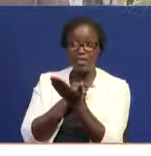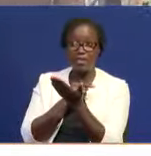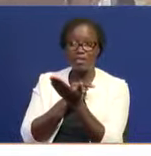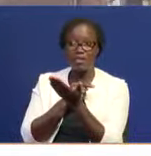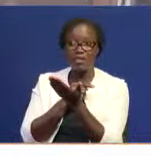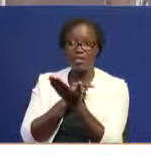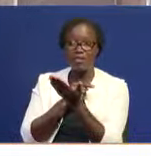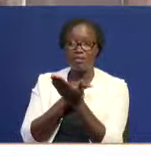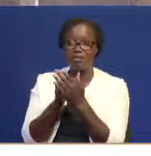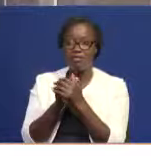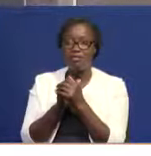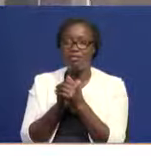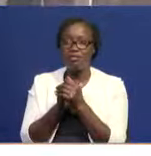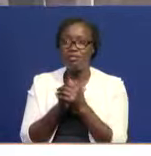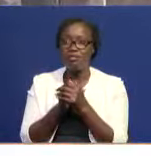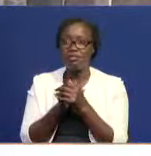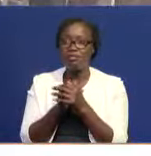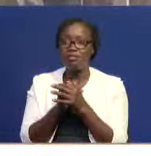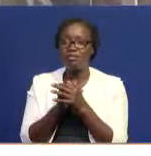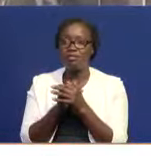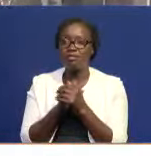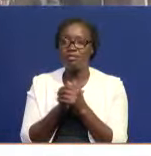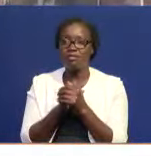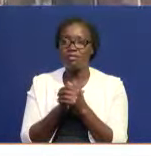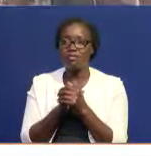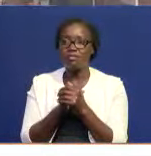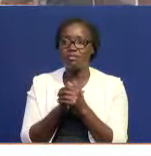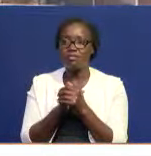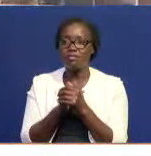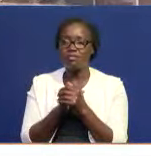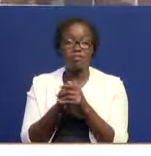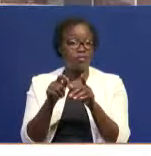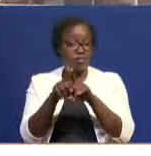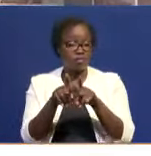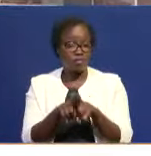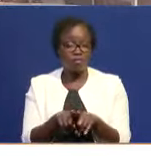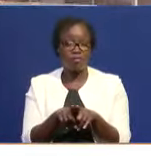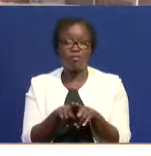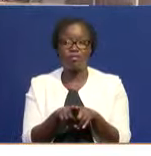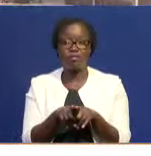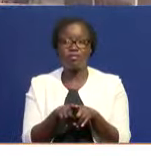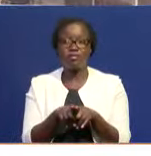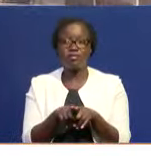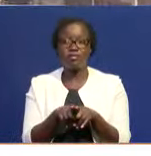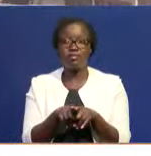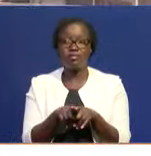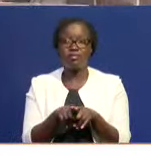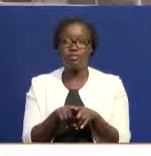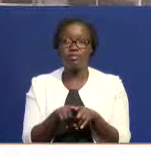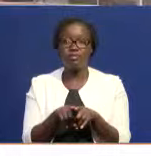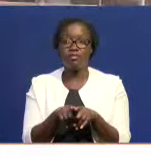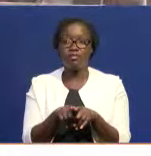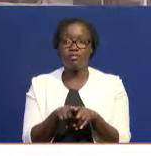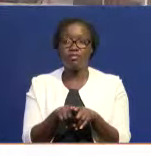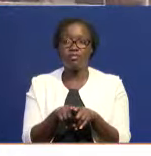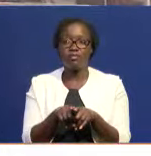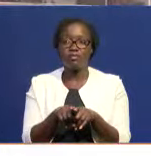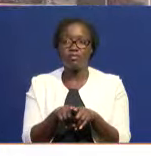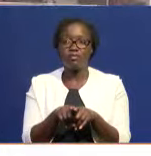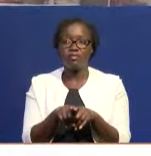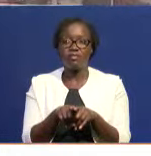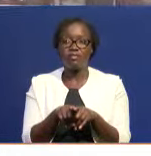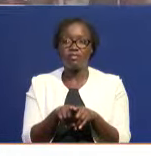there. And along this particular road, also, do not mistake those are not